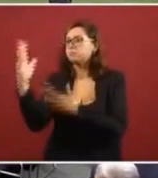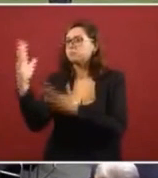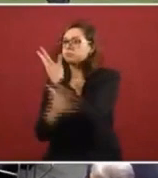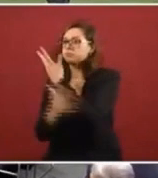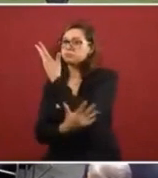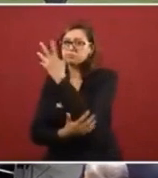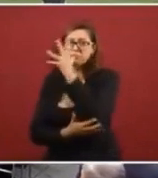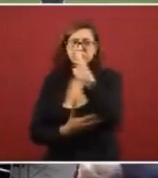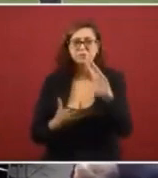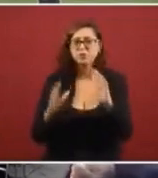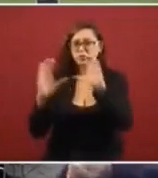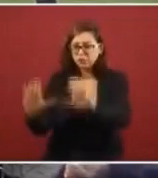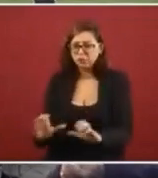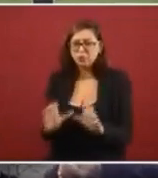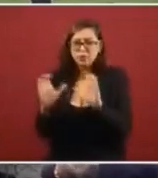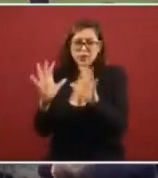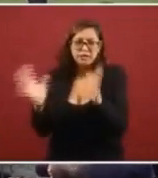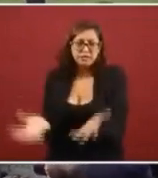the forests